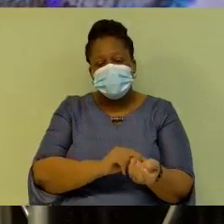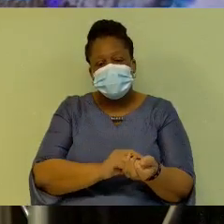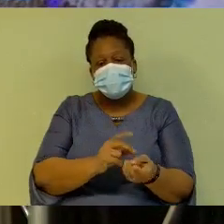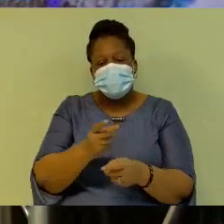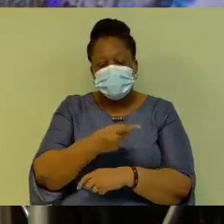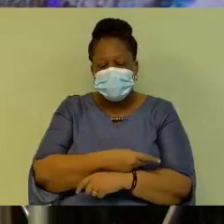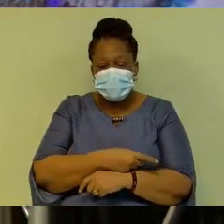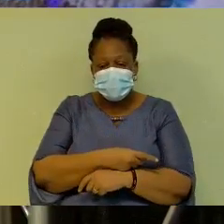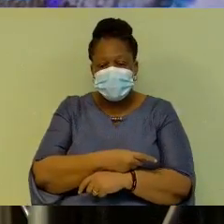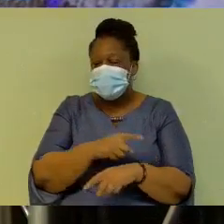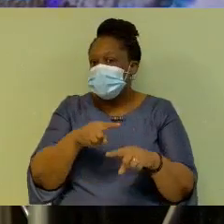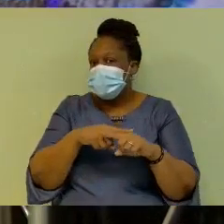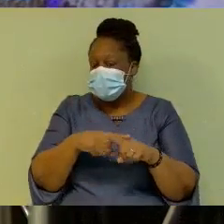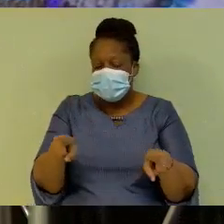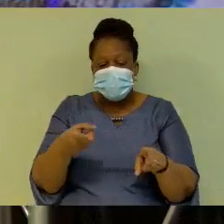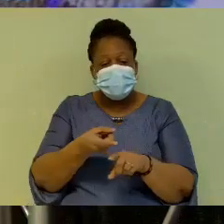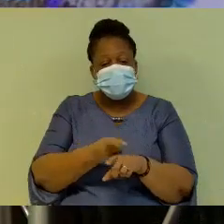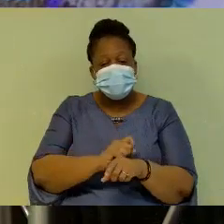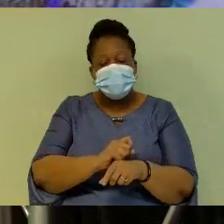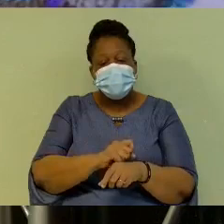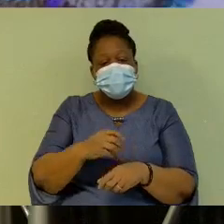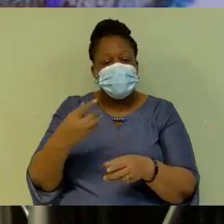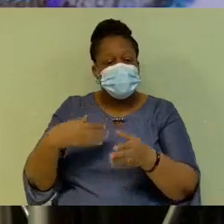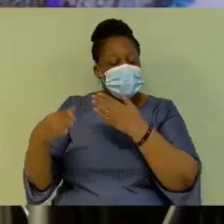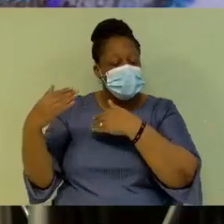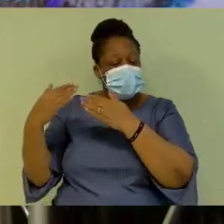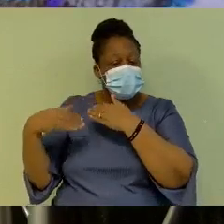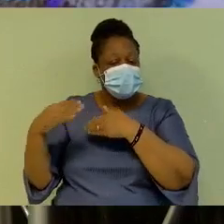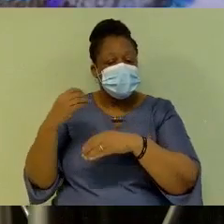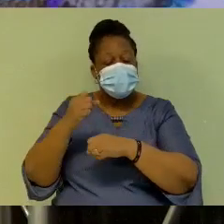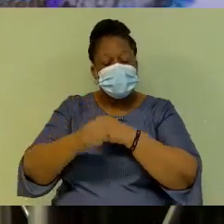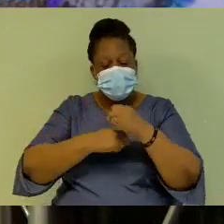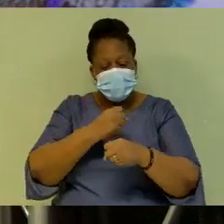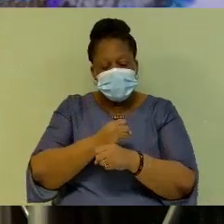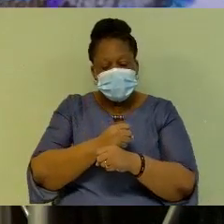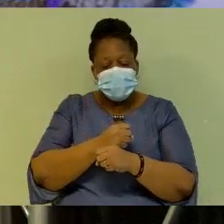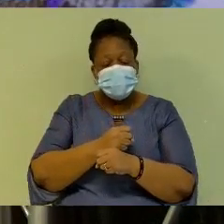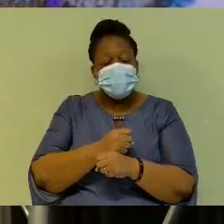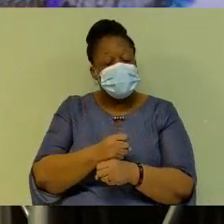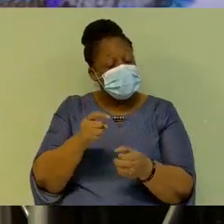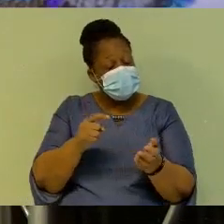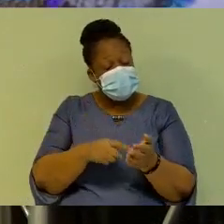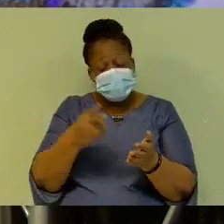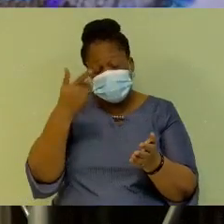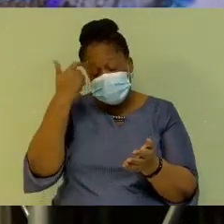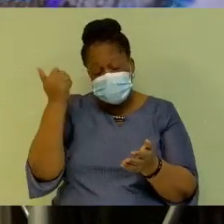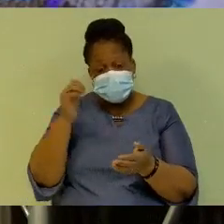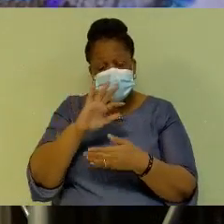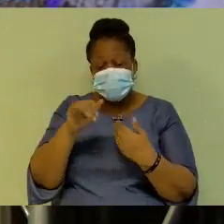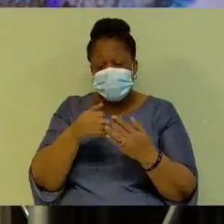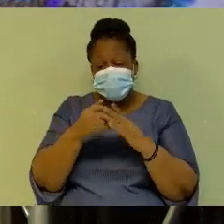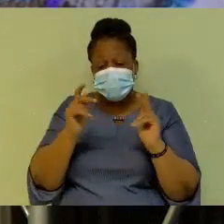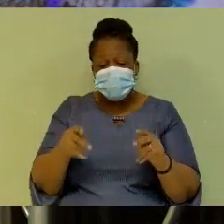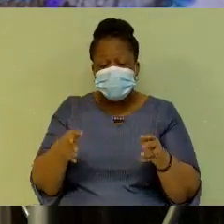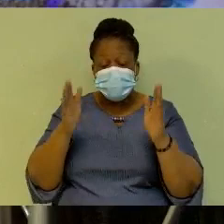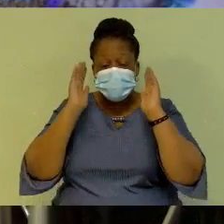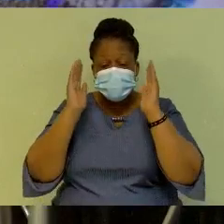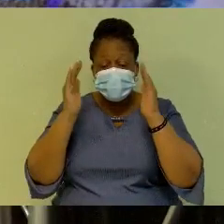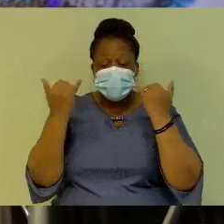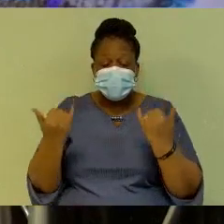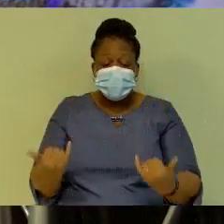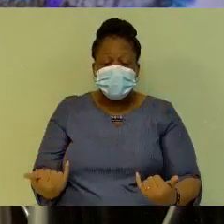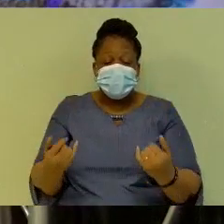from celebrations of previous years. As can be expected, this is due to the preoccupation of the Federation and the rest